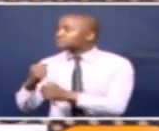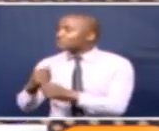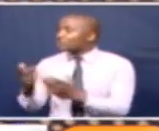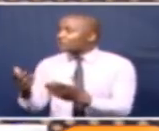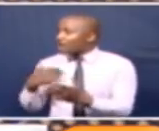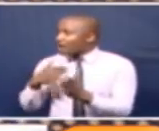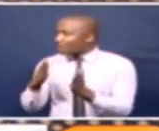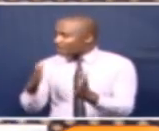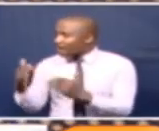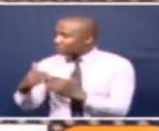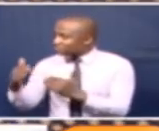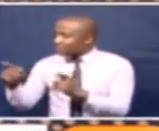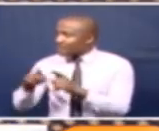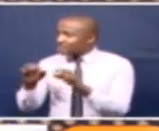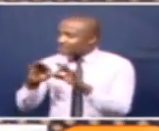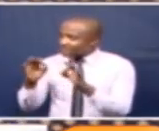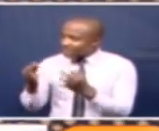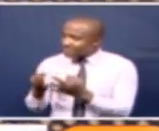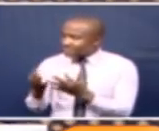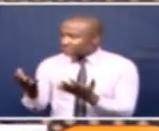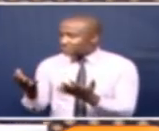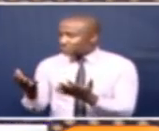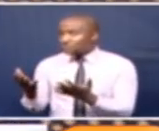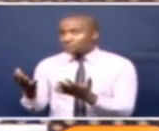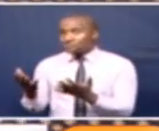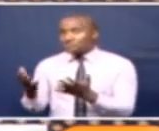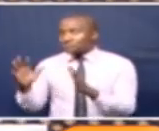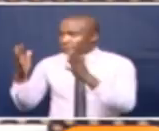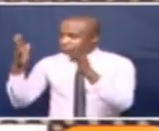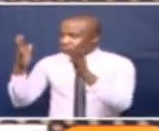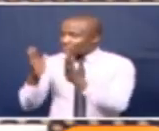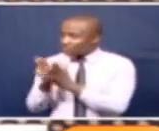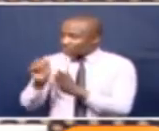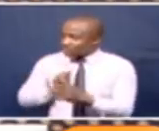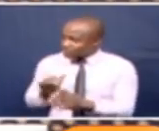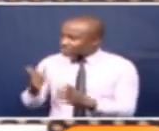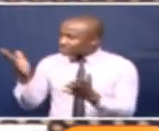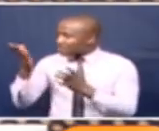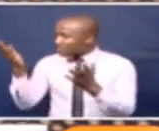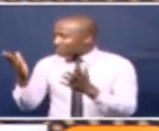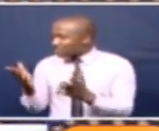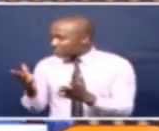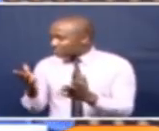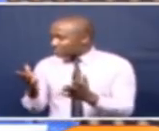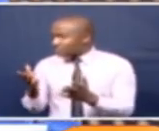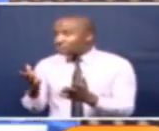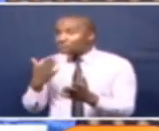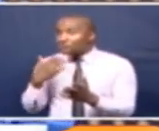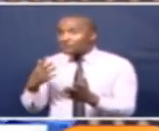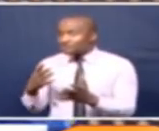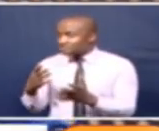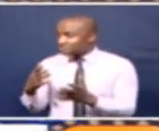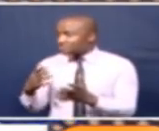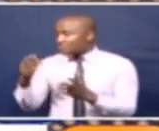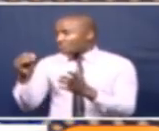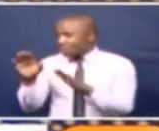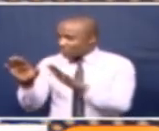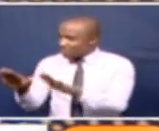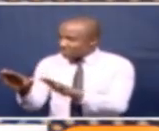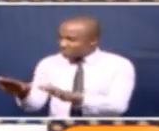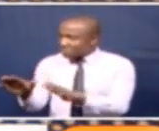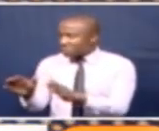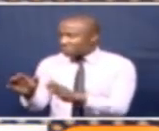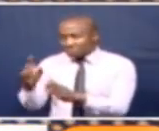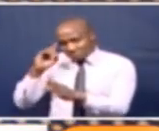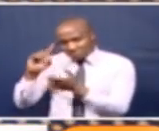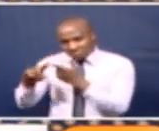Do you have plans as a family to perhaps celebrate with your daughter somewhere? Do you want to take a more quiet time